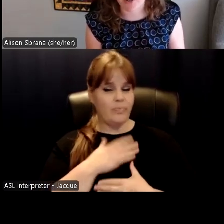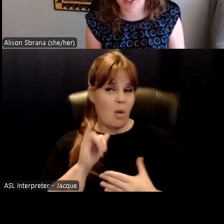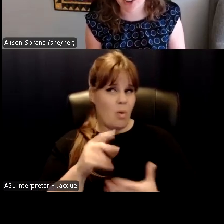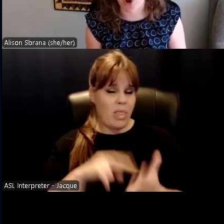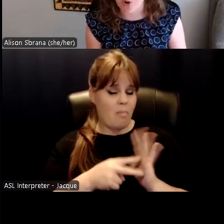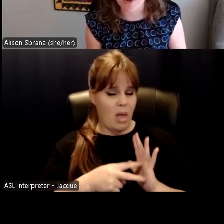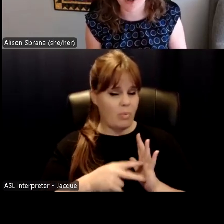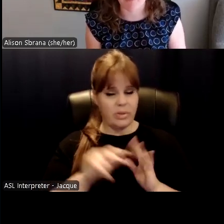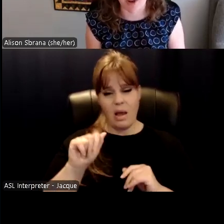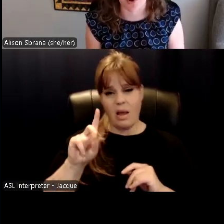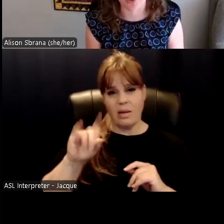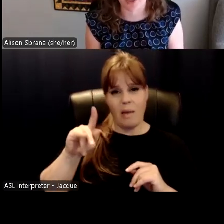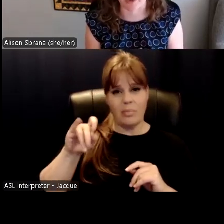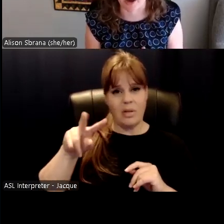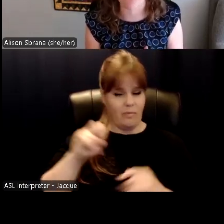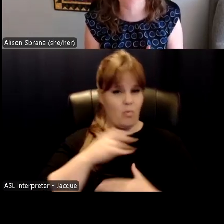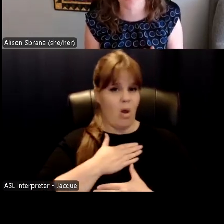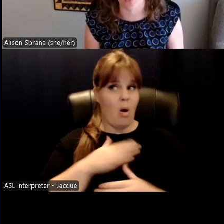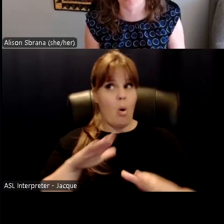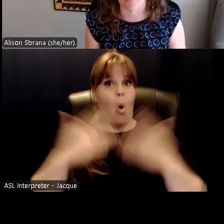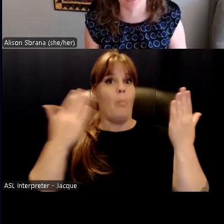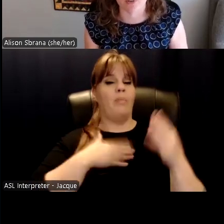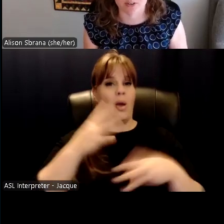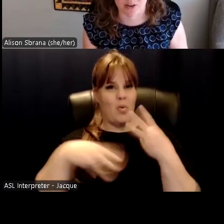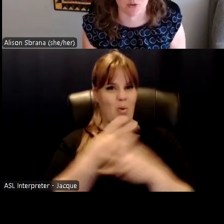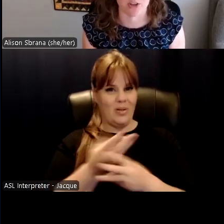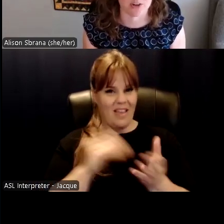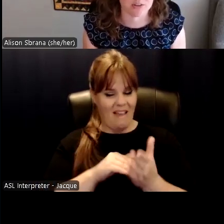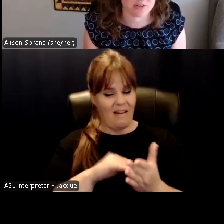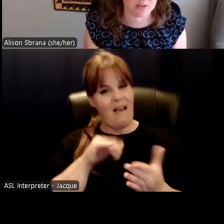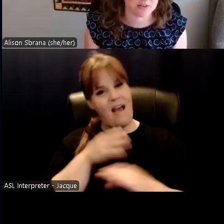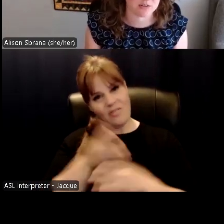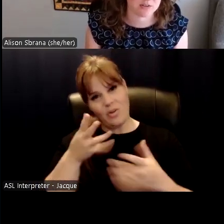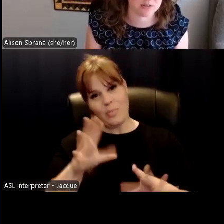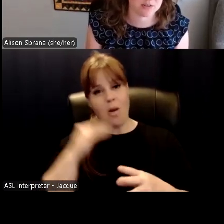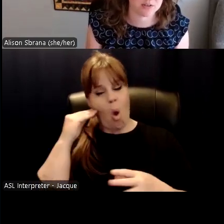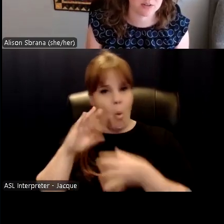adaptive recreation opened up my world again after being homebound for several years.